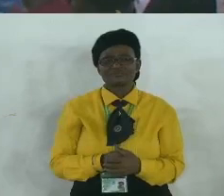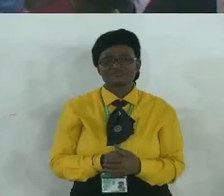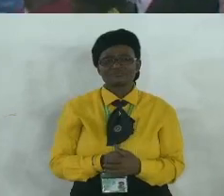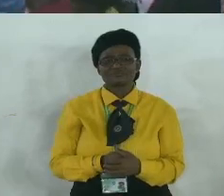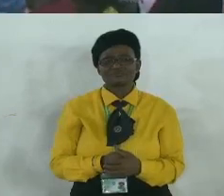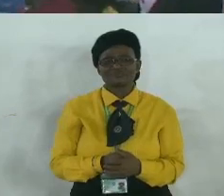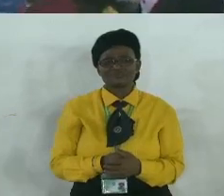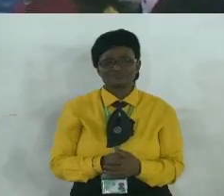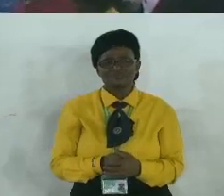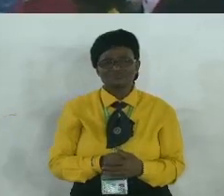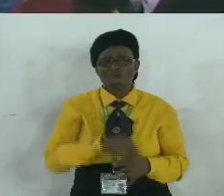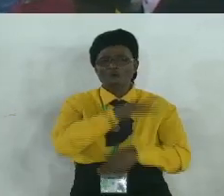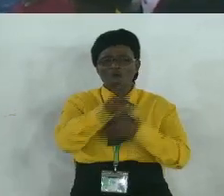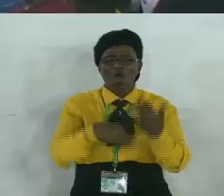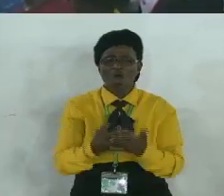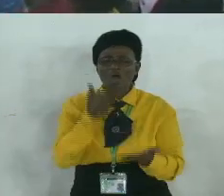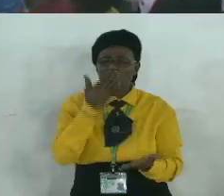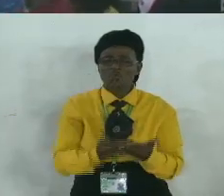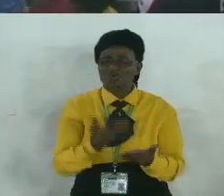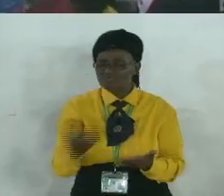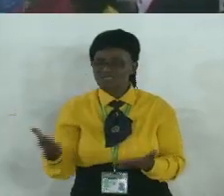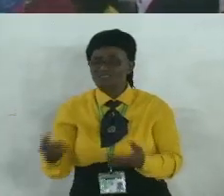All good things come from you.